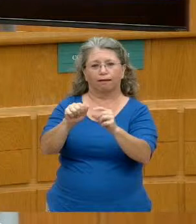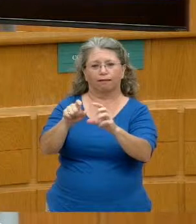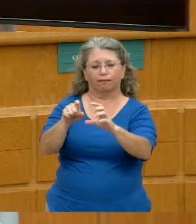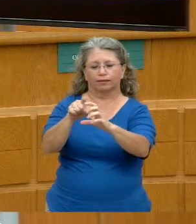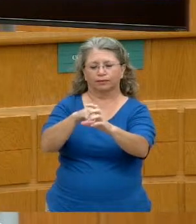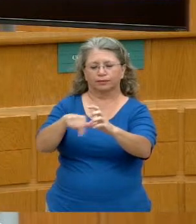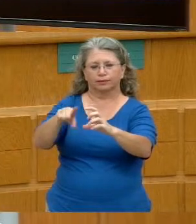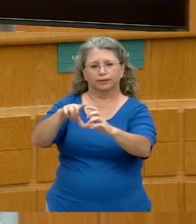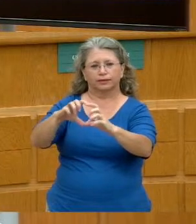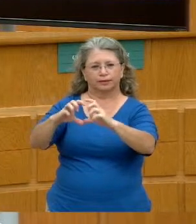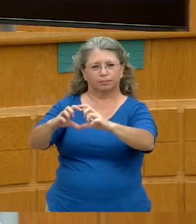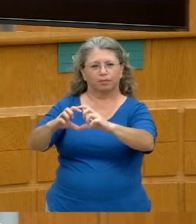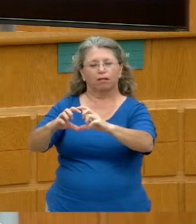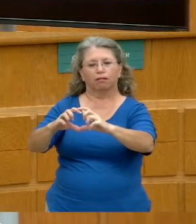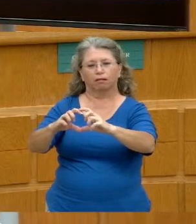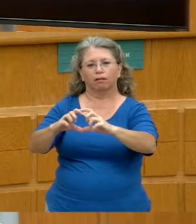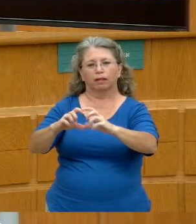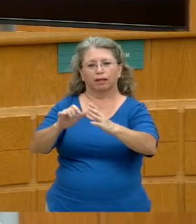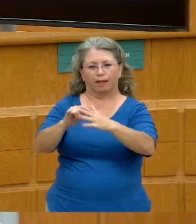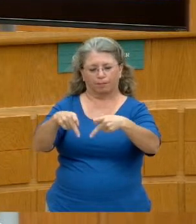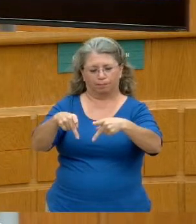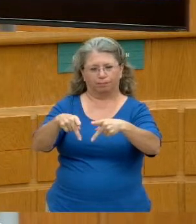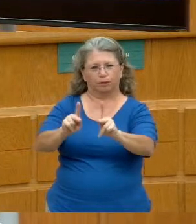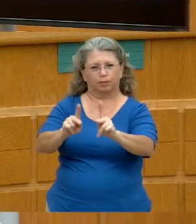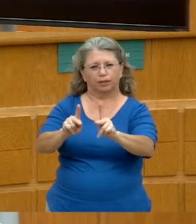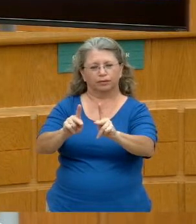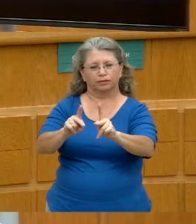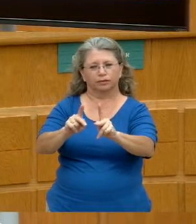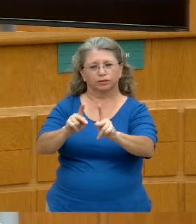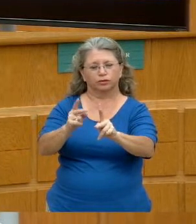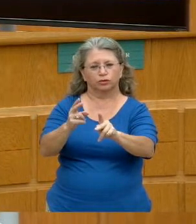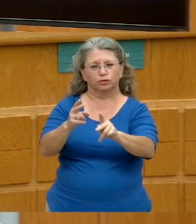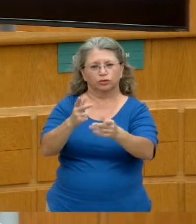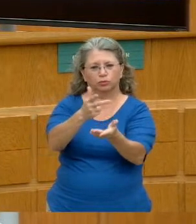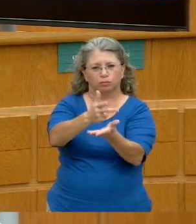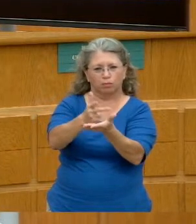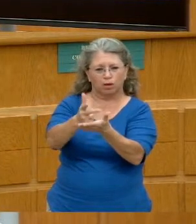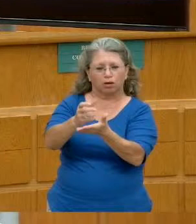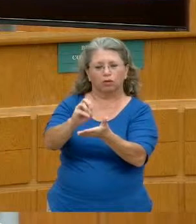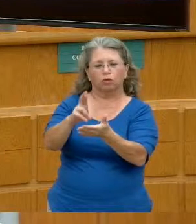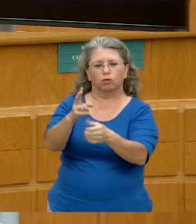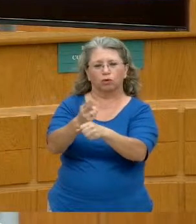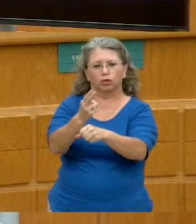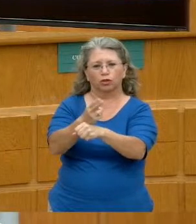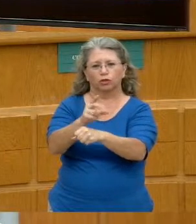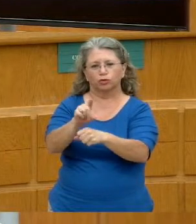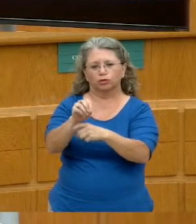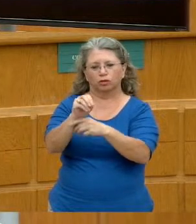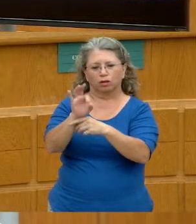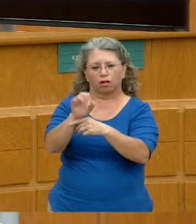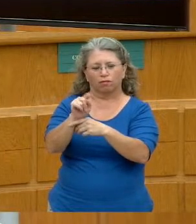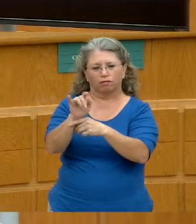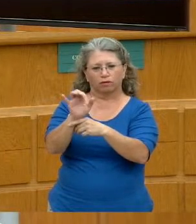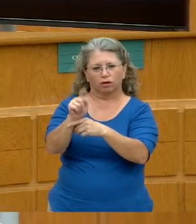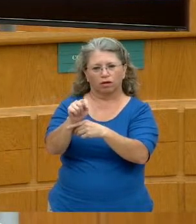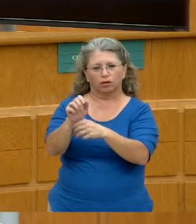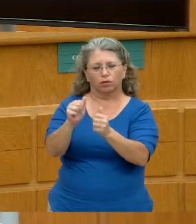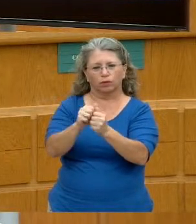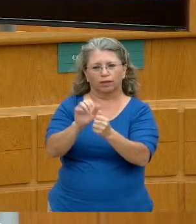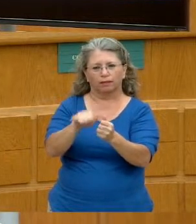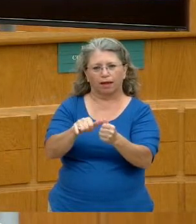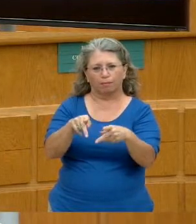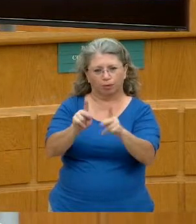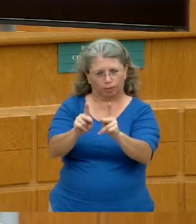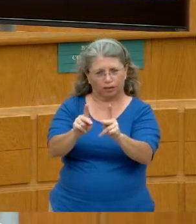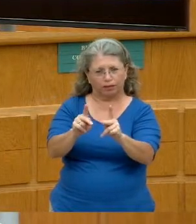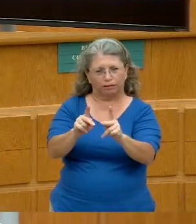are permitted to be parking or using a four-wheeler or a golf cart with an ADA permit,